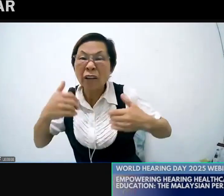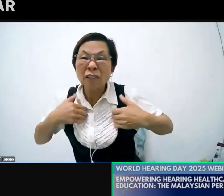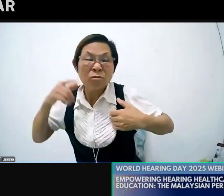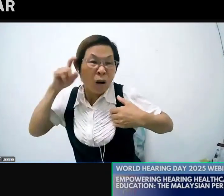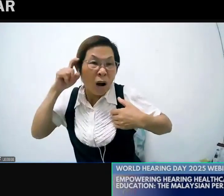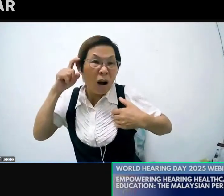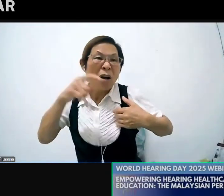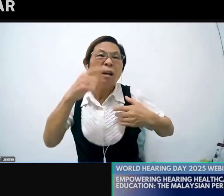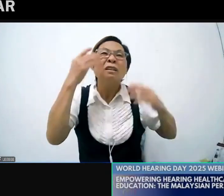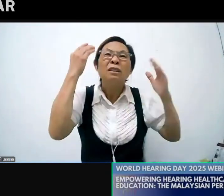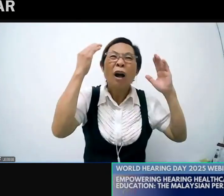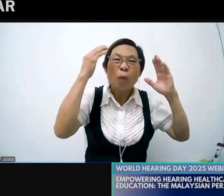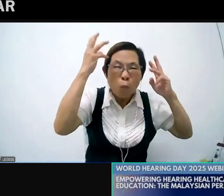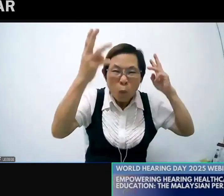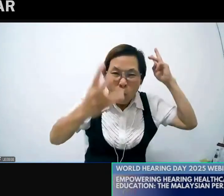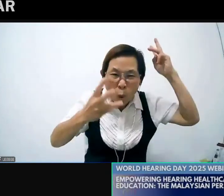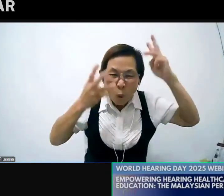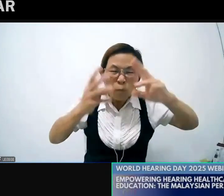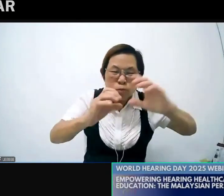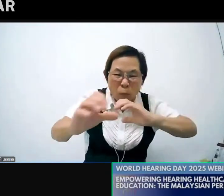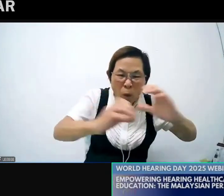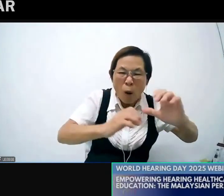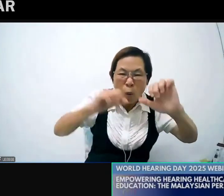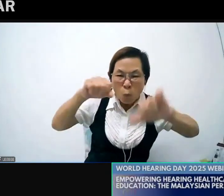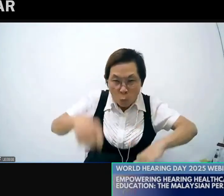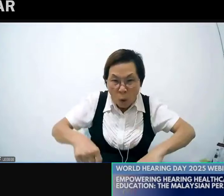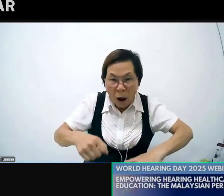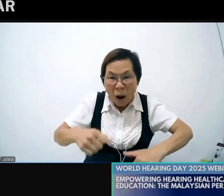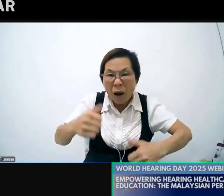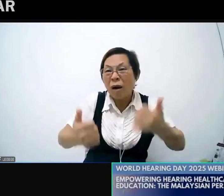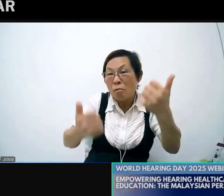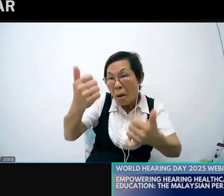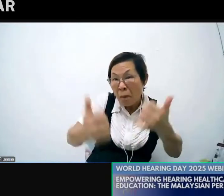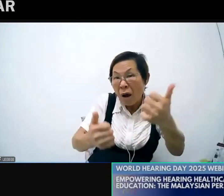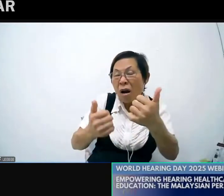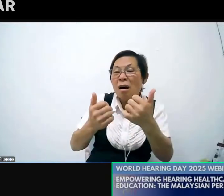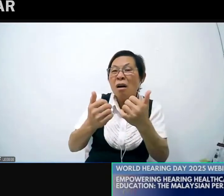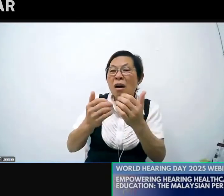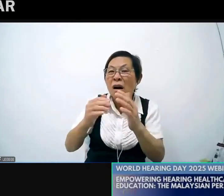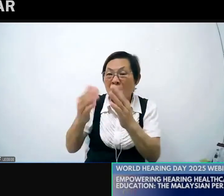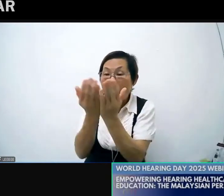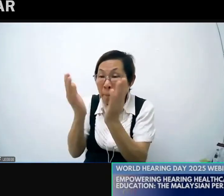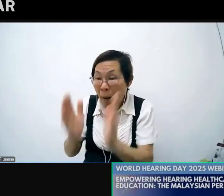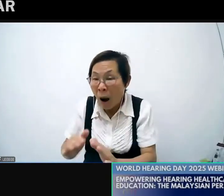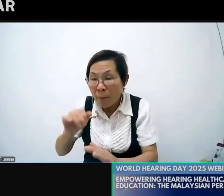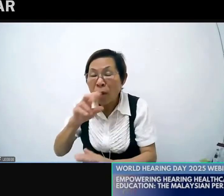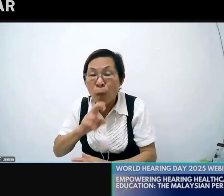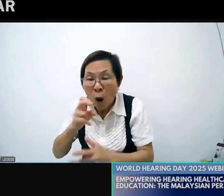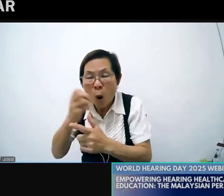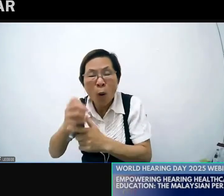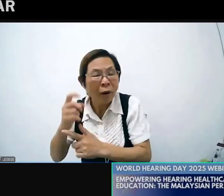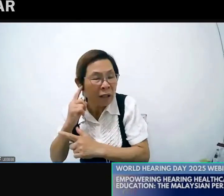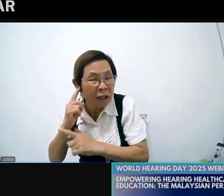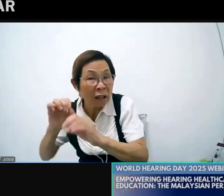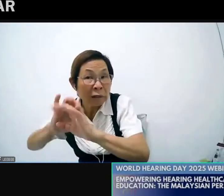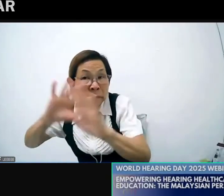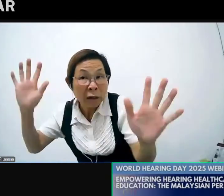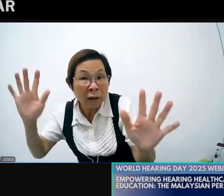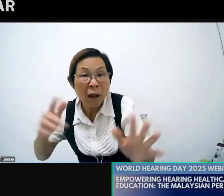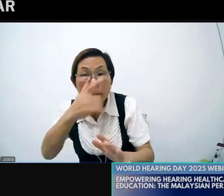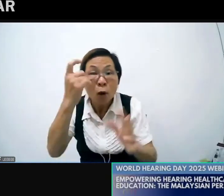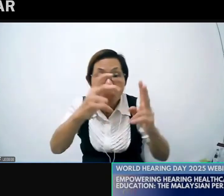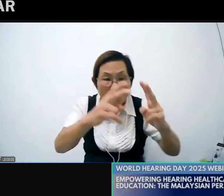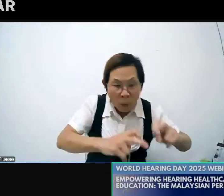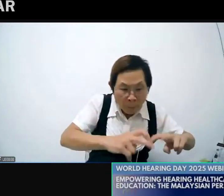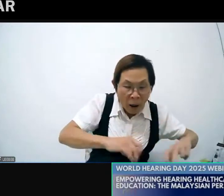about their communication mode, whether the child can speak or can hear clearly. Because the study that I've done is